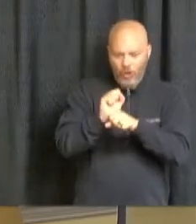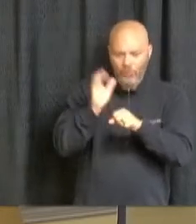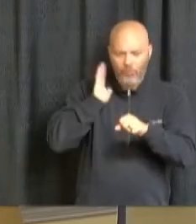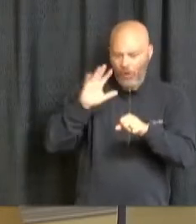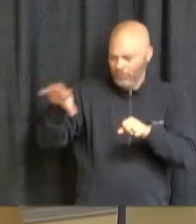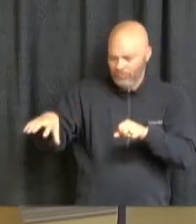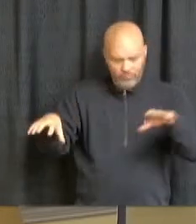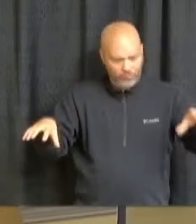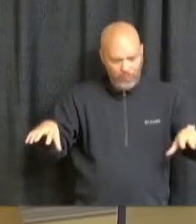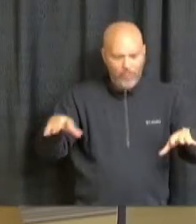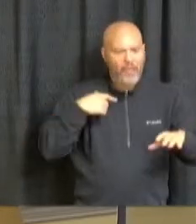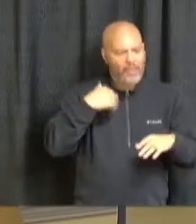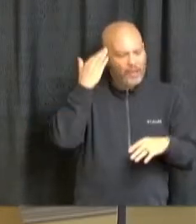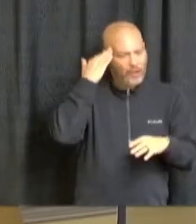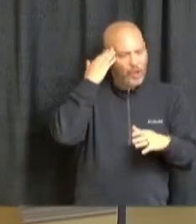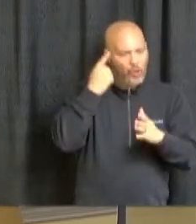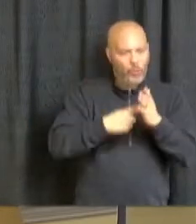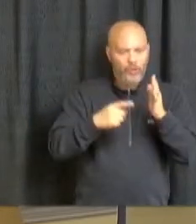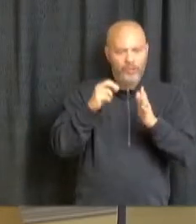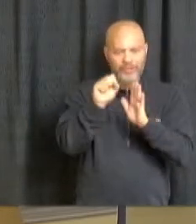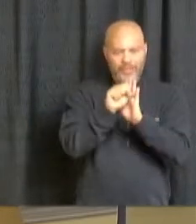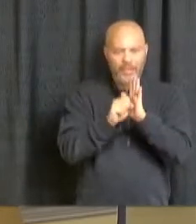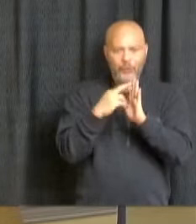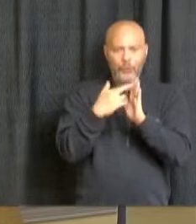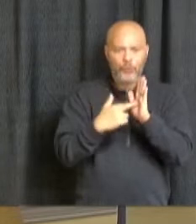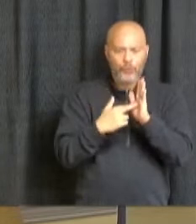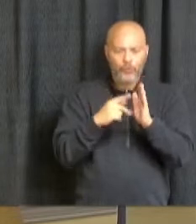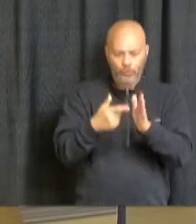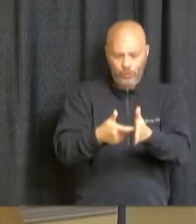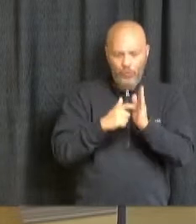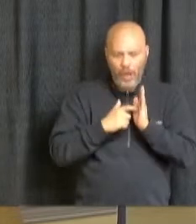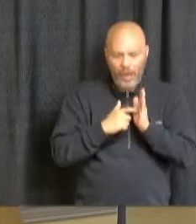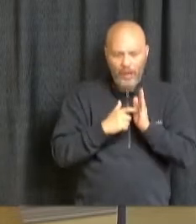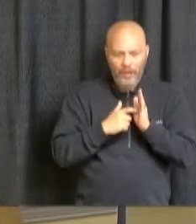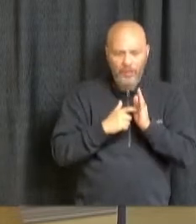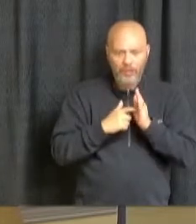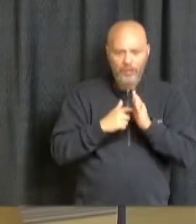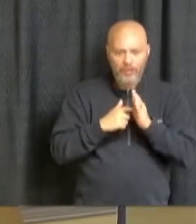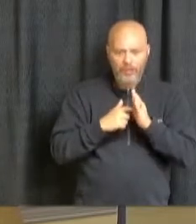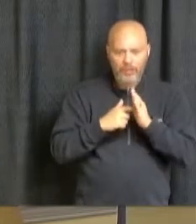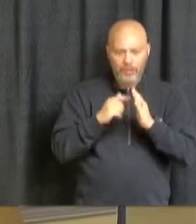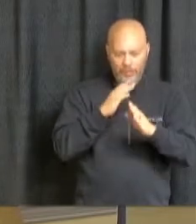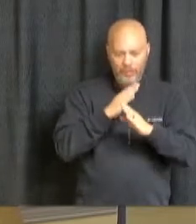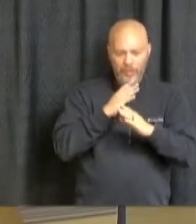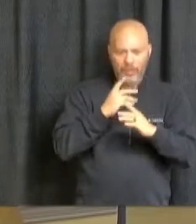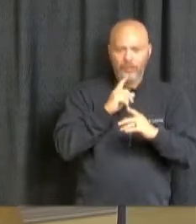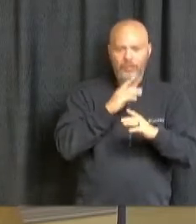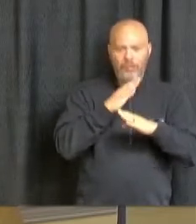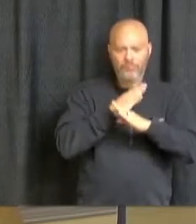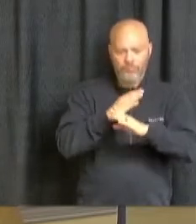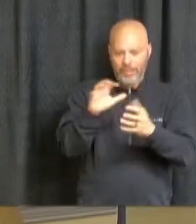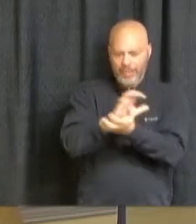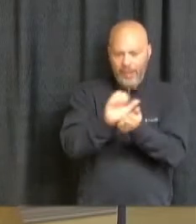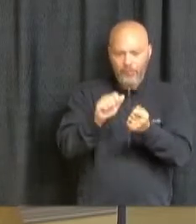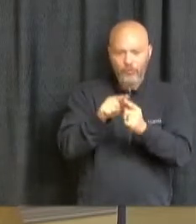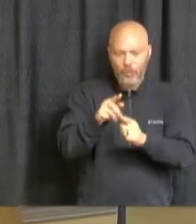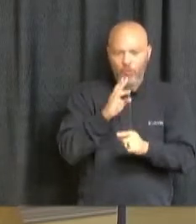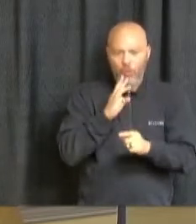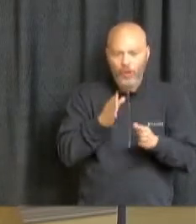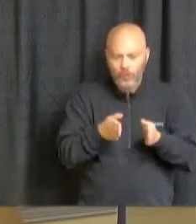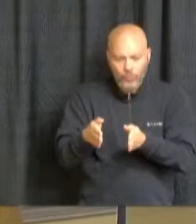the implications with the state on what's required to maintain those lines.